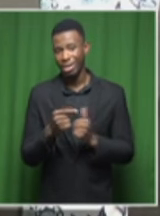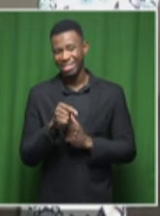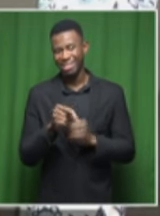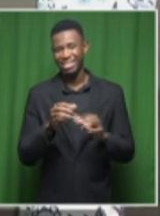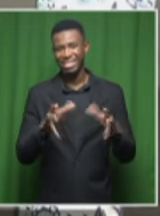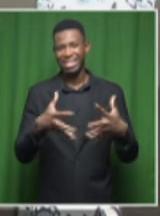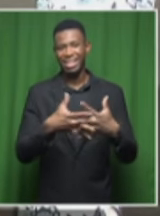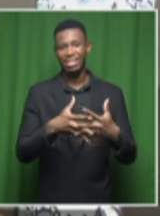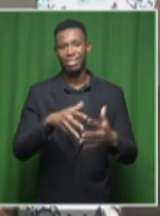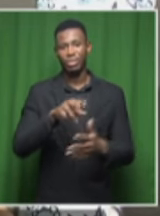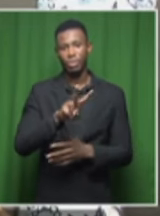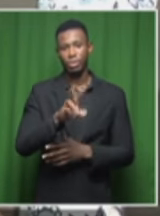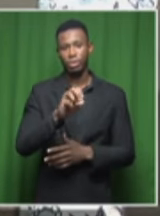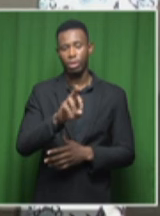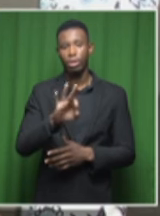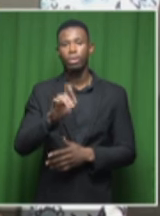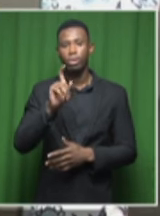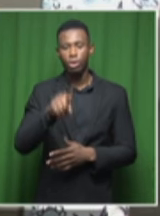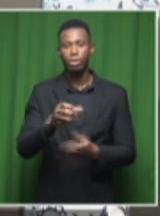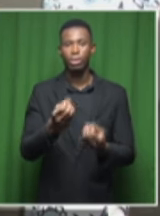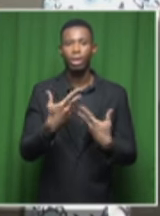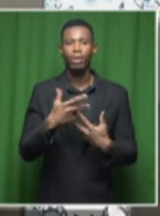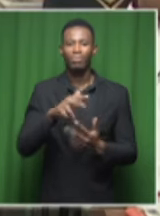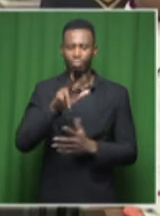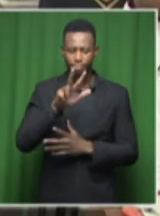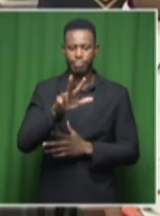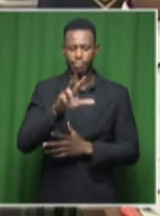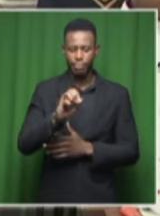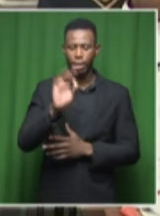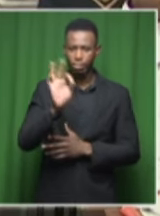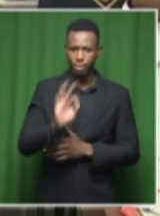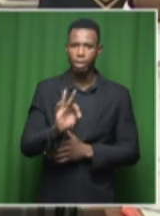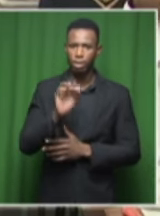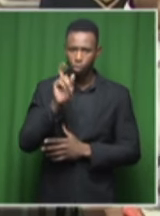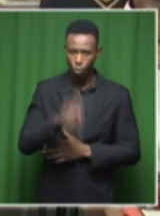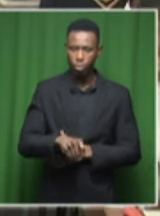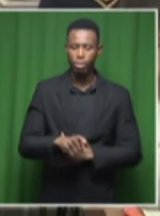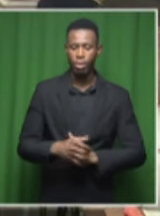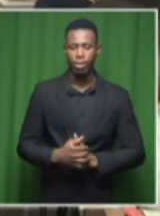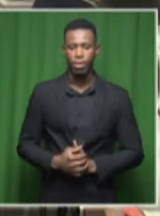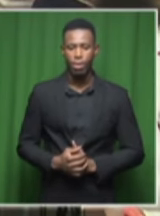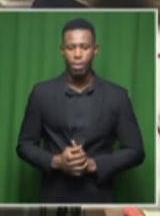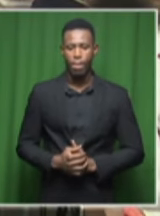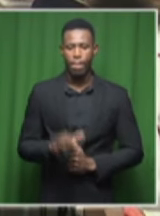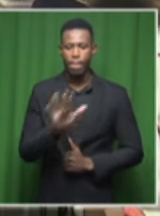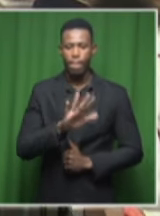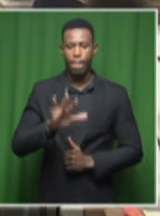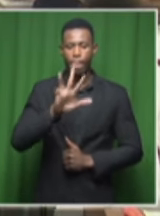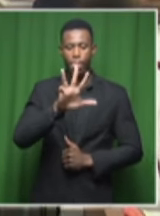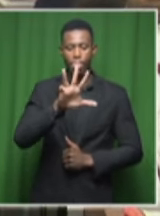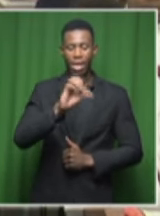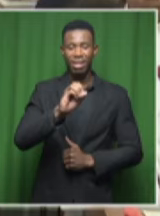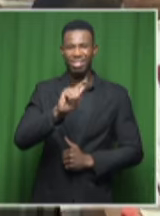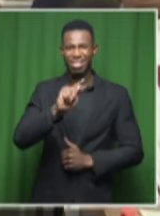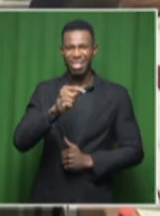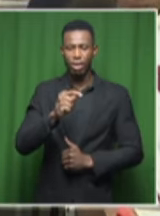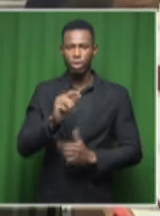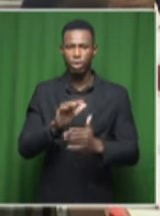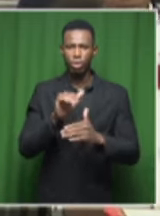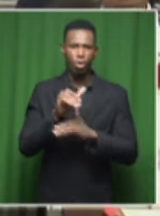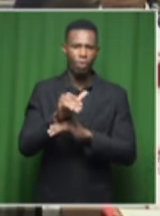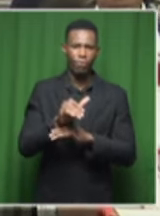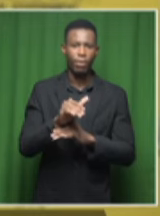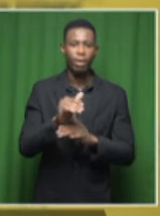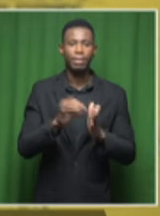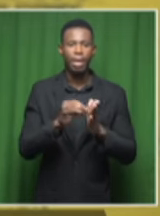us 80%, and we are sticking to that. Over 94,000 full-time candidates registered to write grade 12